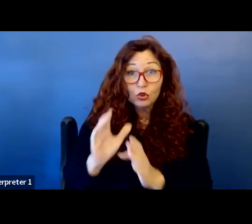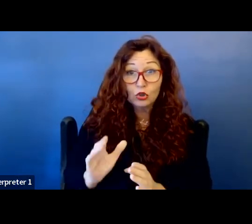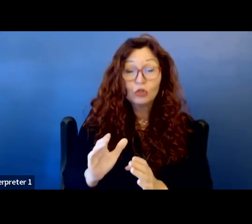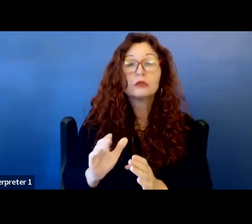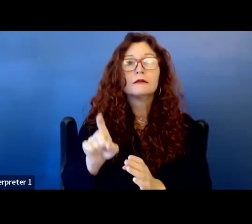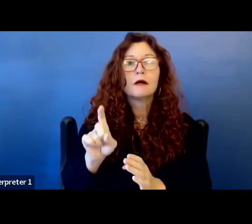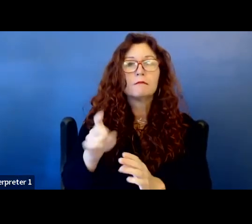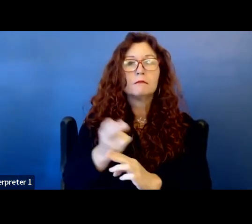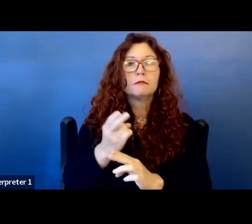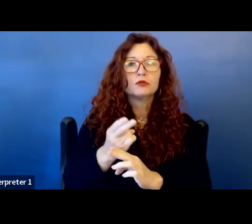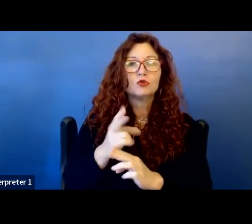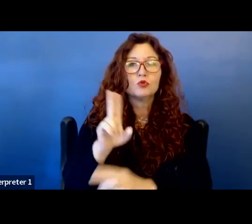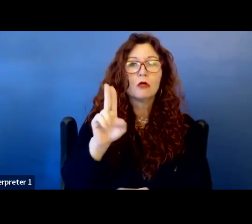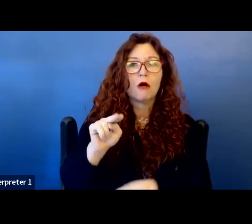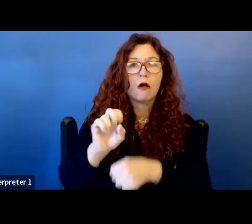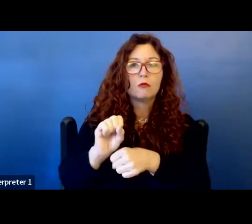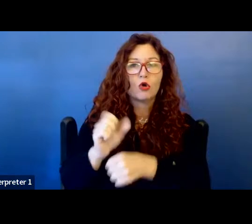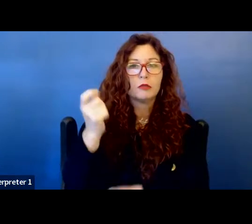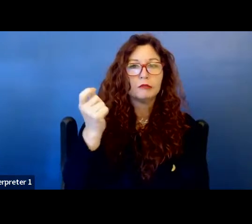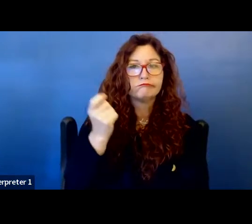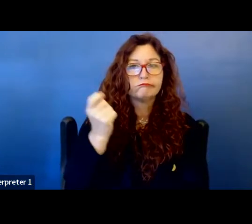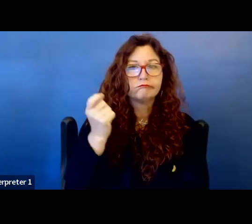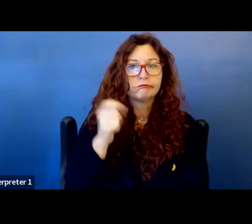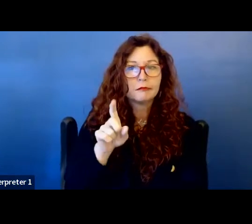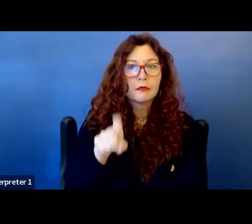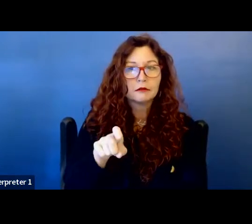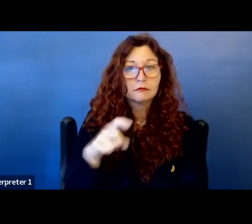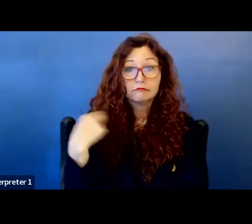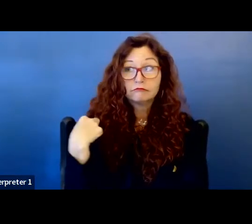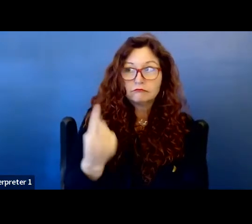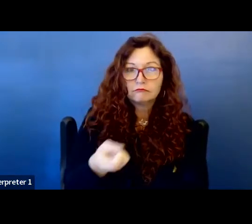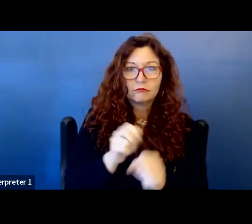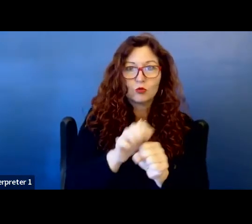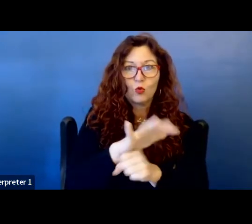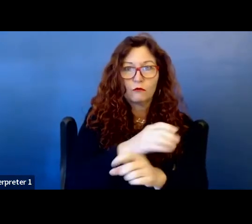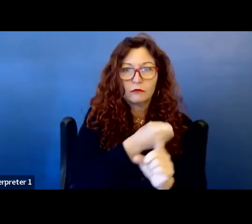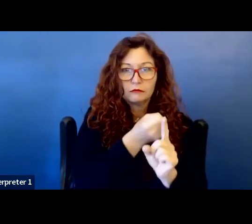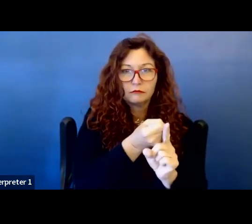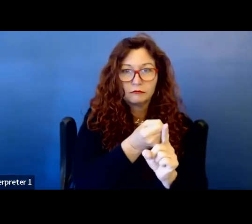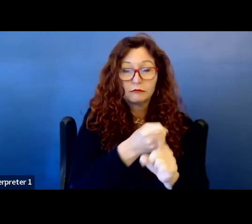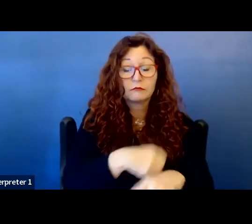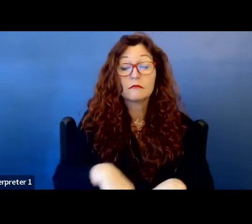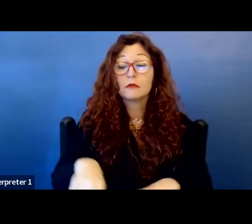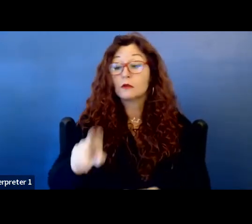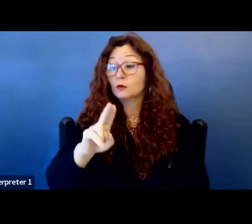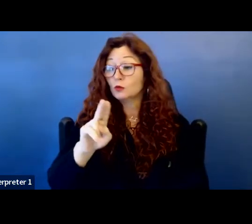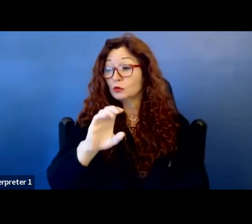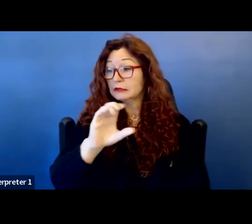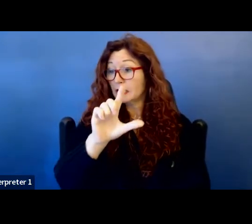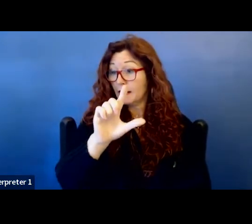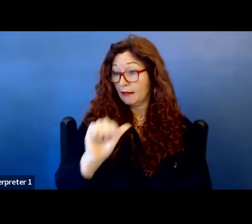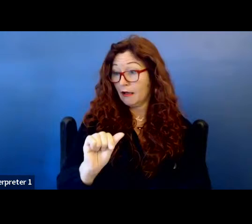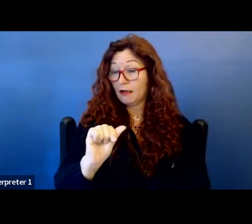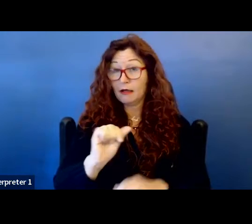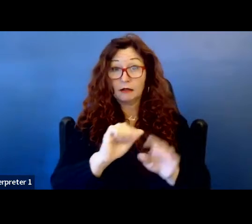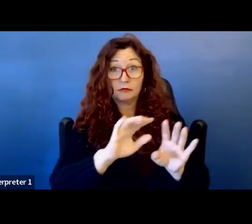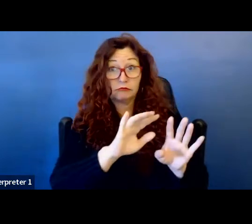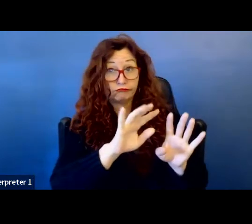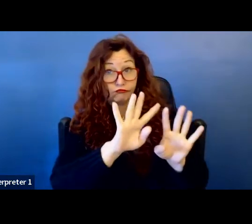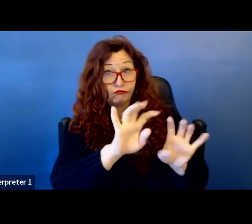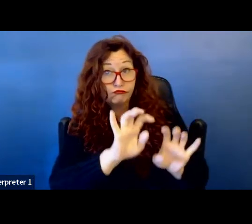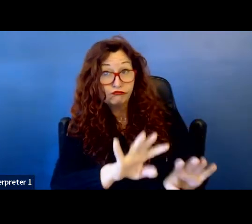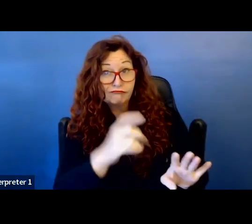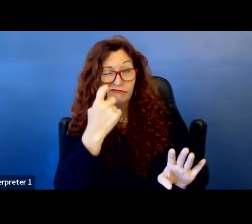2020. a more recent survey by ucla found that the black of the black workers who experienced job loss with the